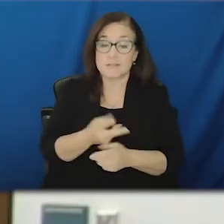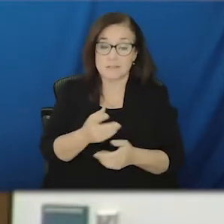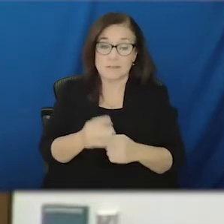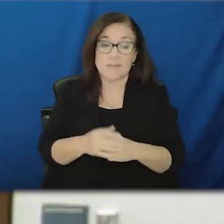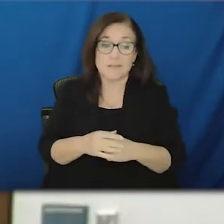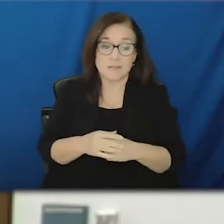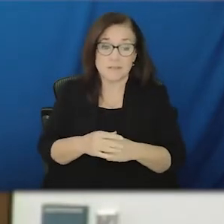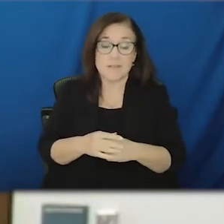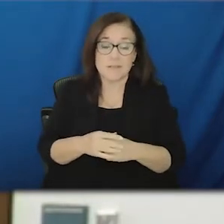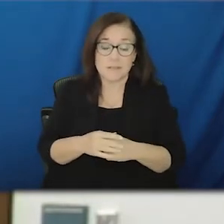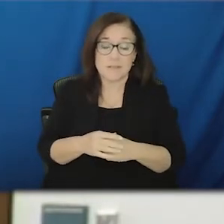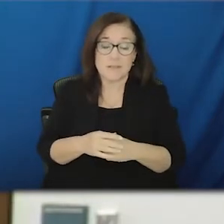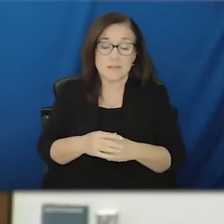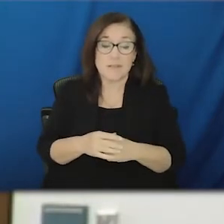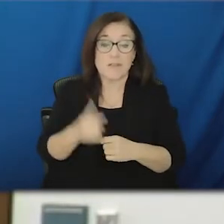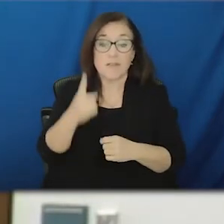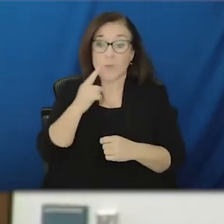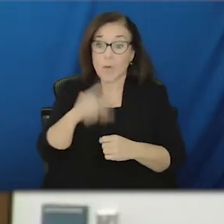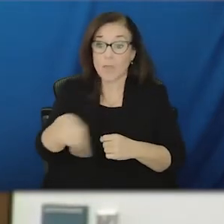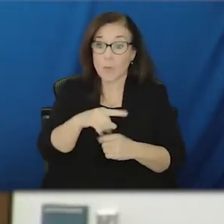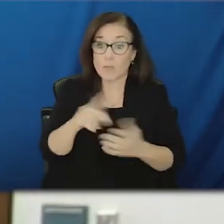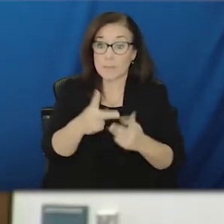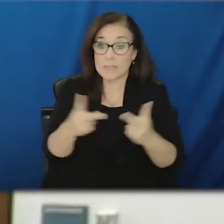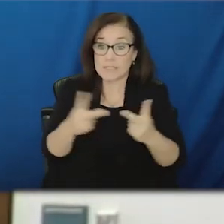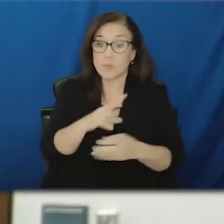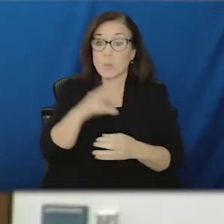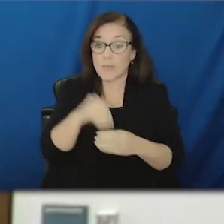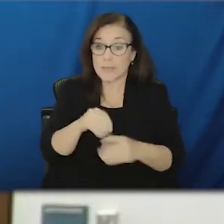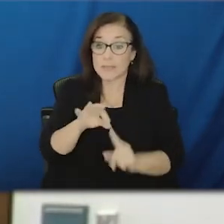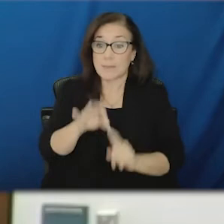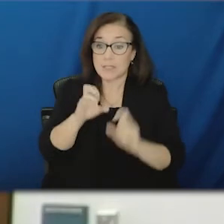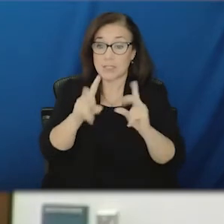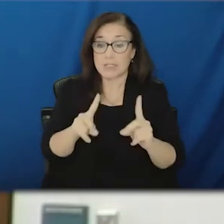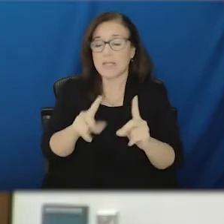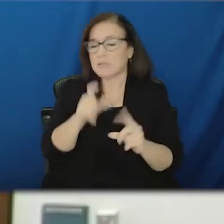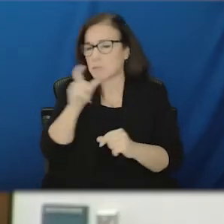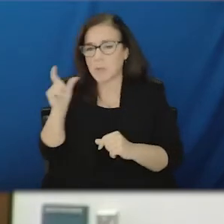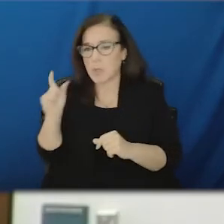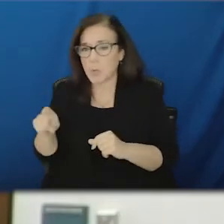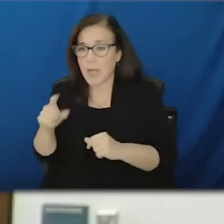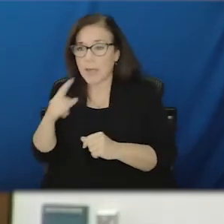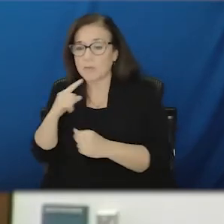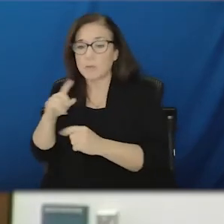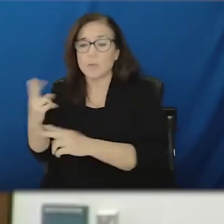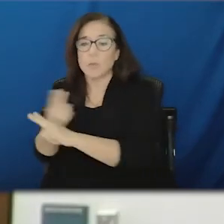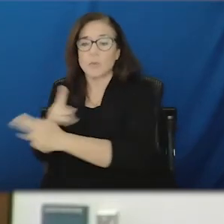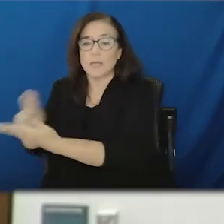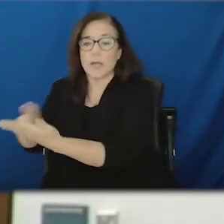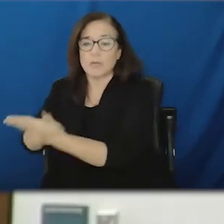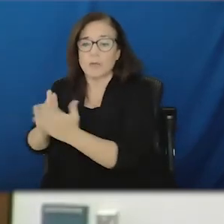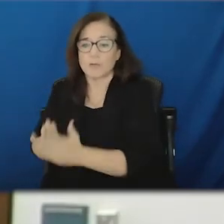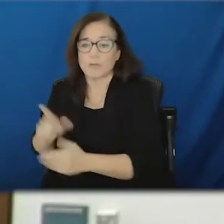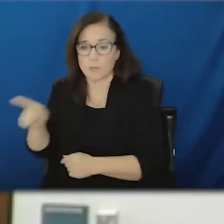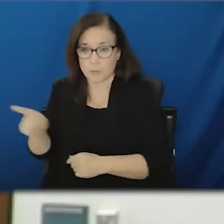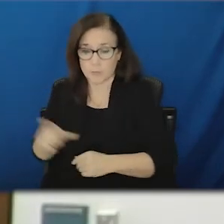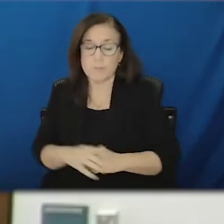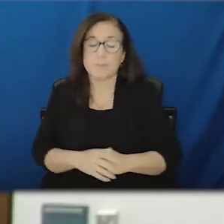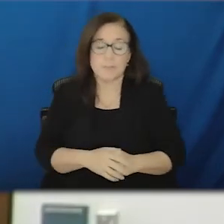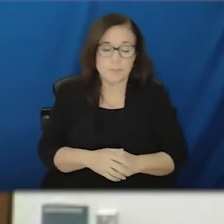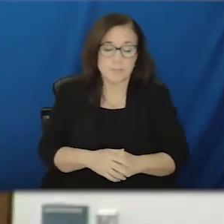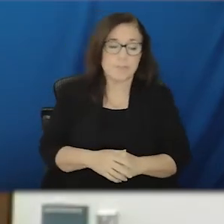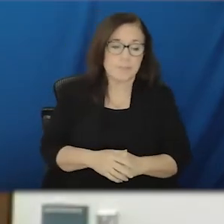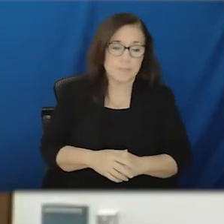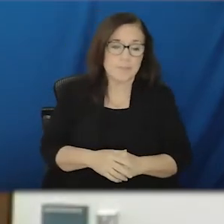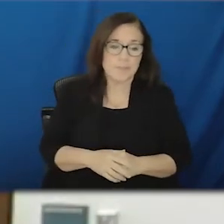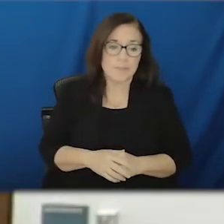fill positions of special ed without having to outsource the selection process. And so this is